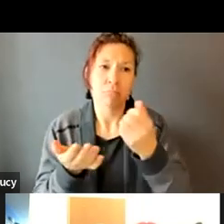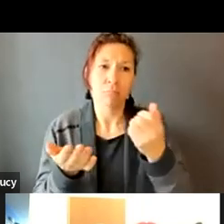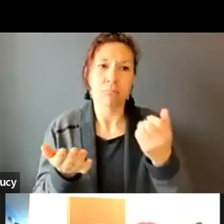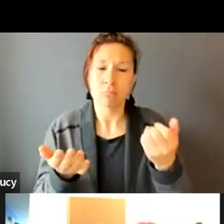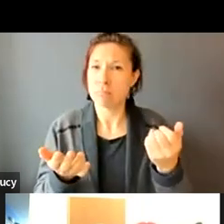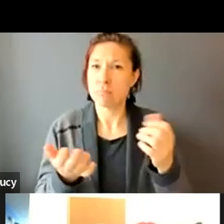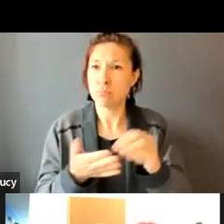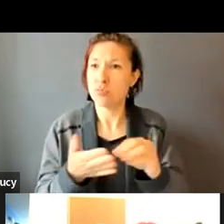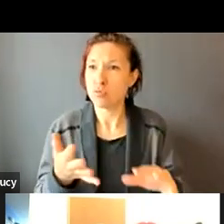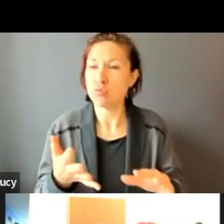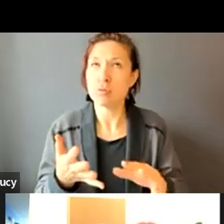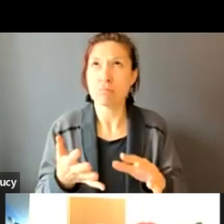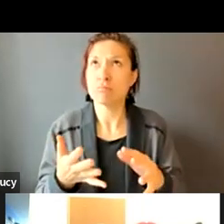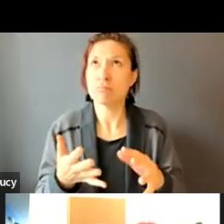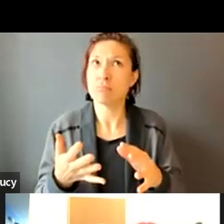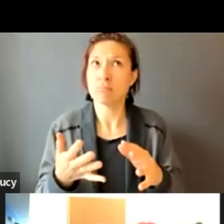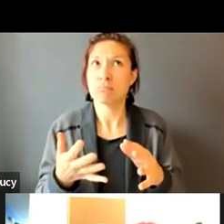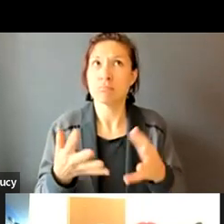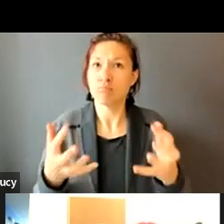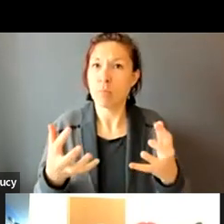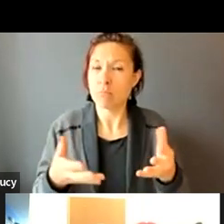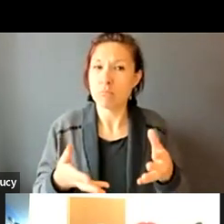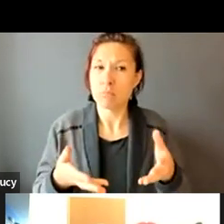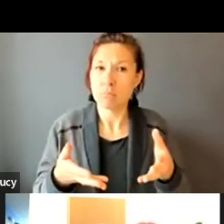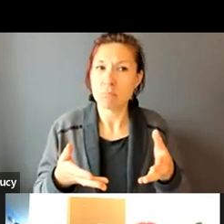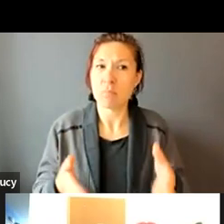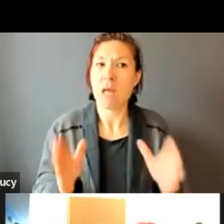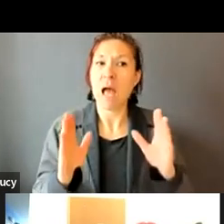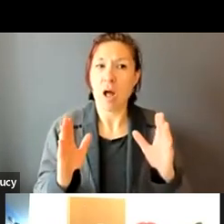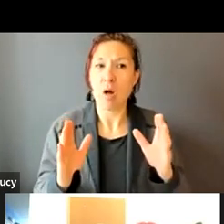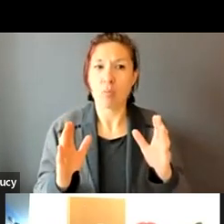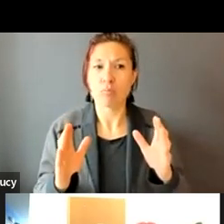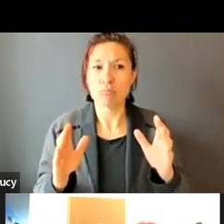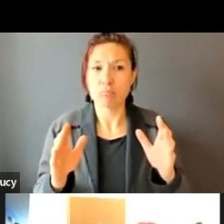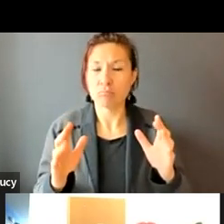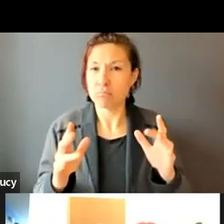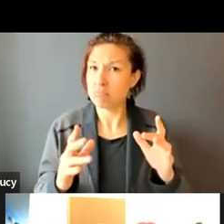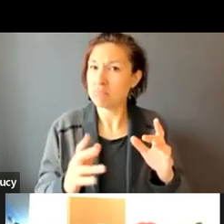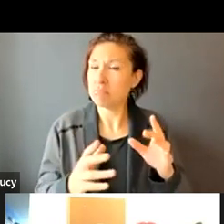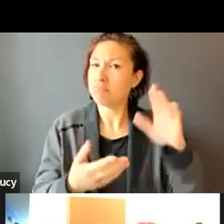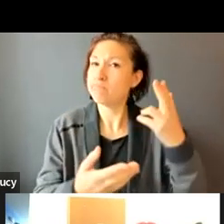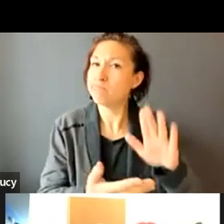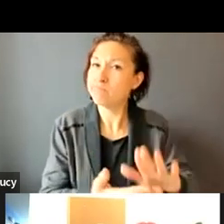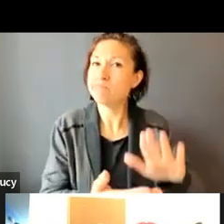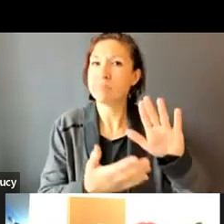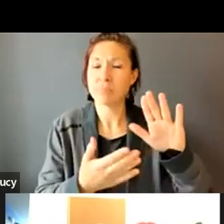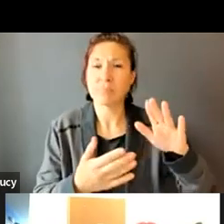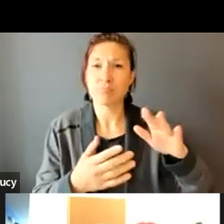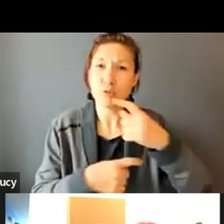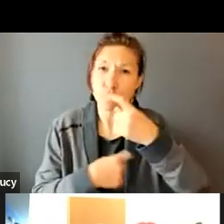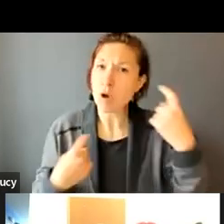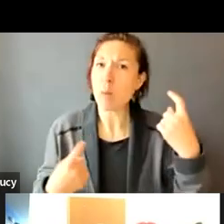um to move on and and separate a lot of the traumas a